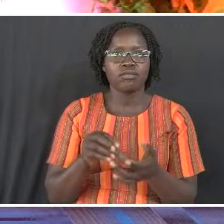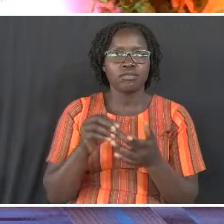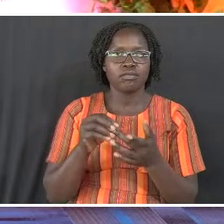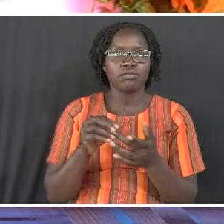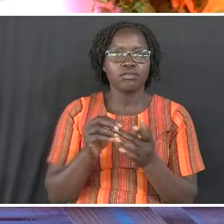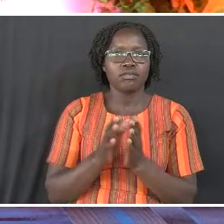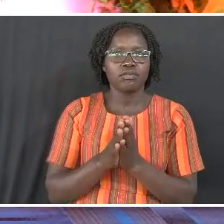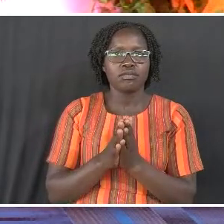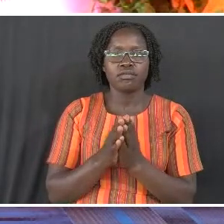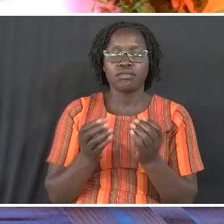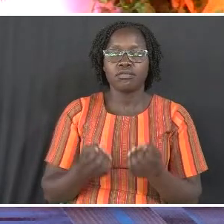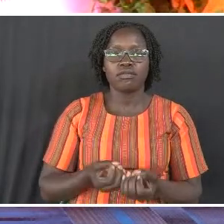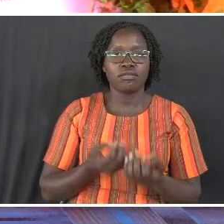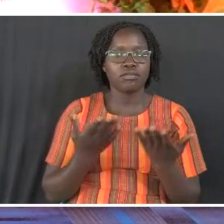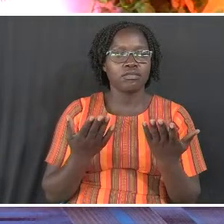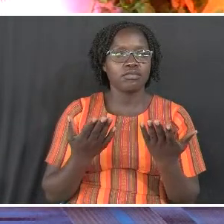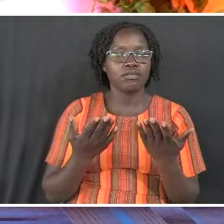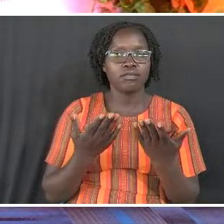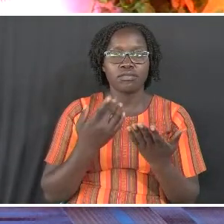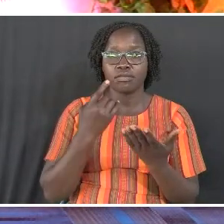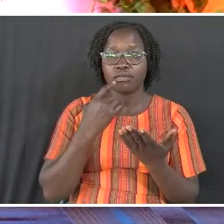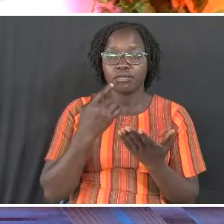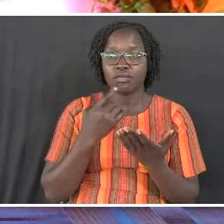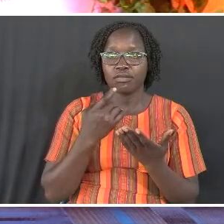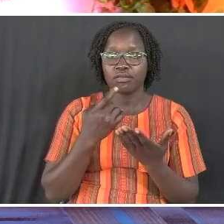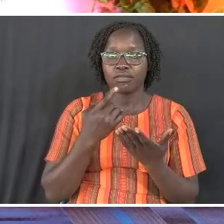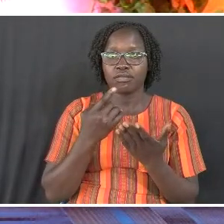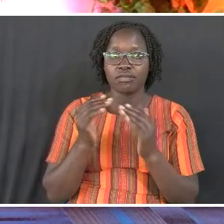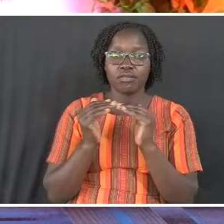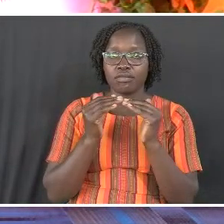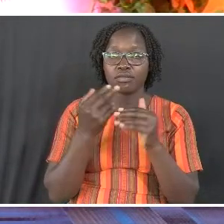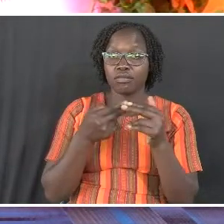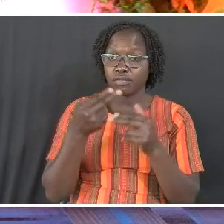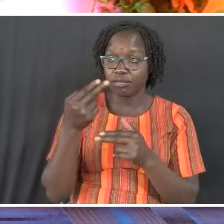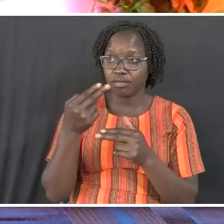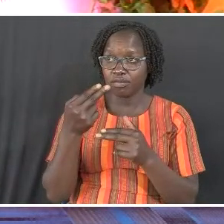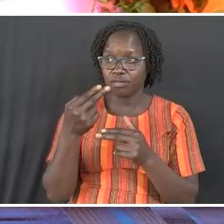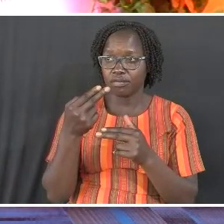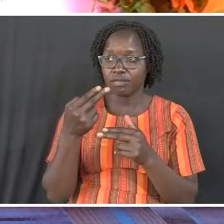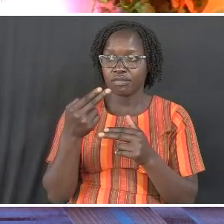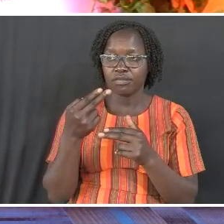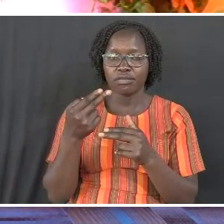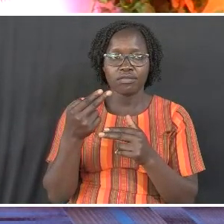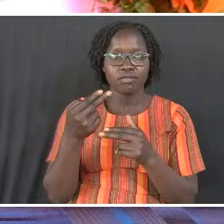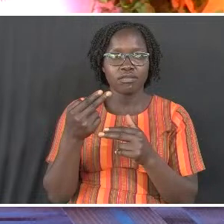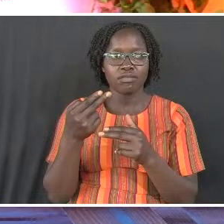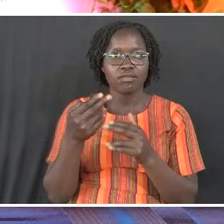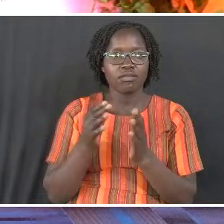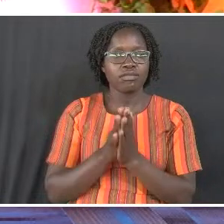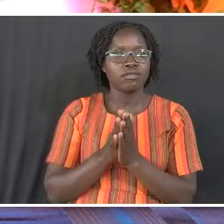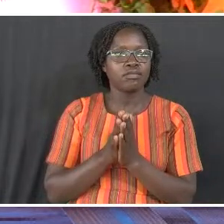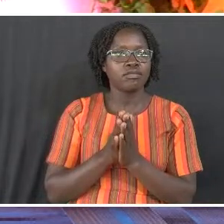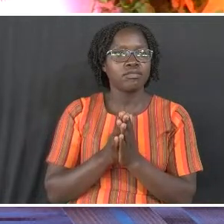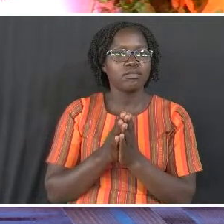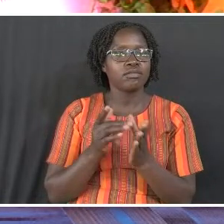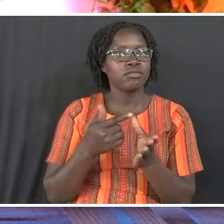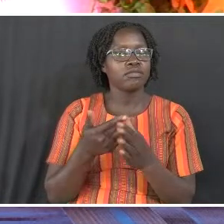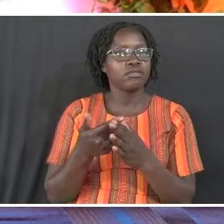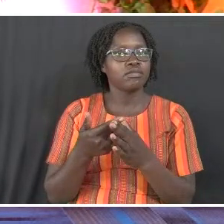you are exposed in areas where the fluorides levels, especially in the water, they are so high. That's when